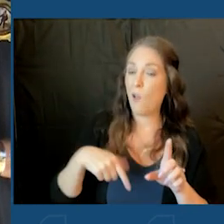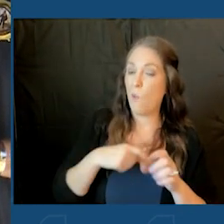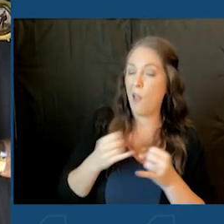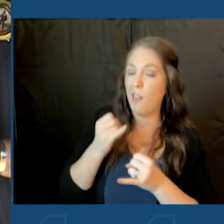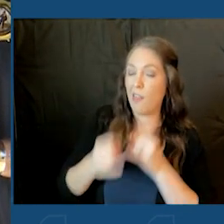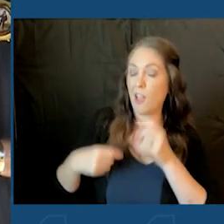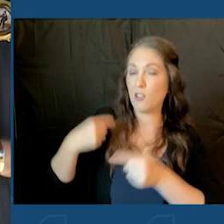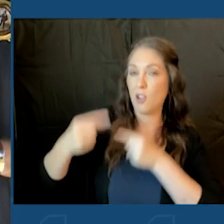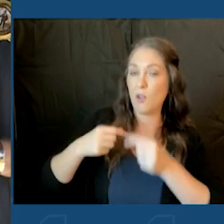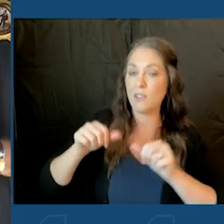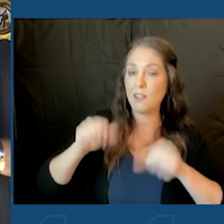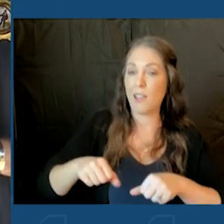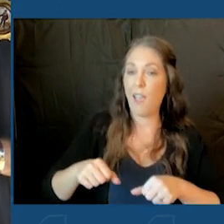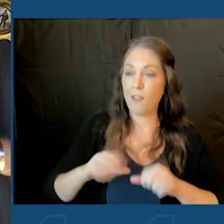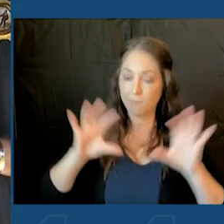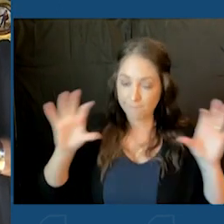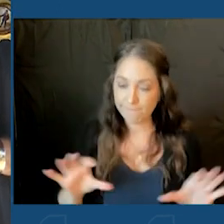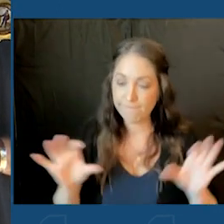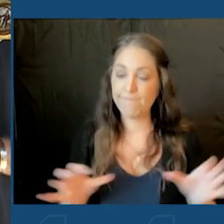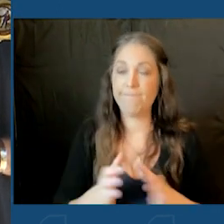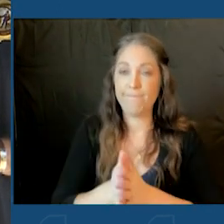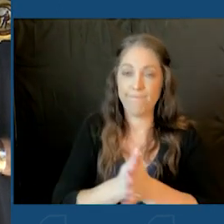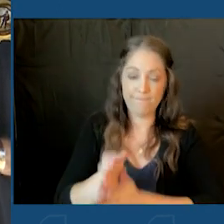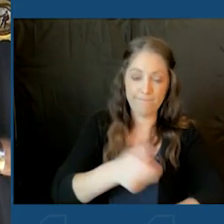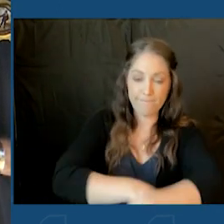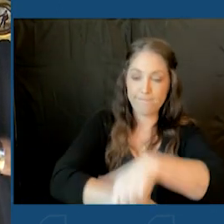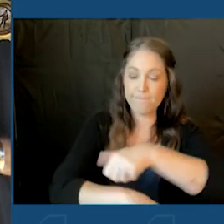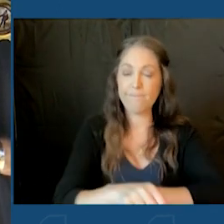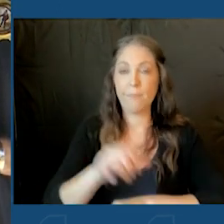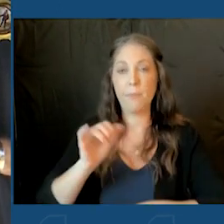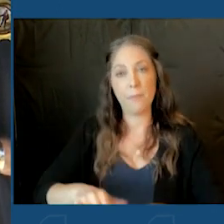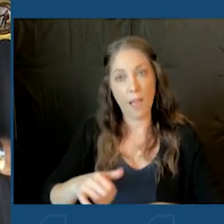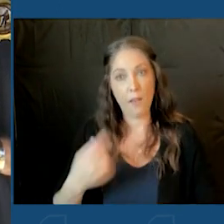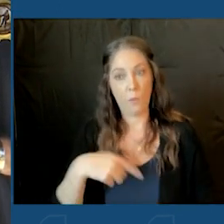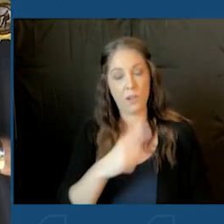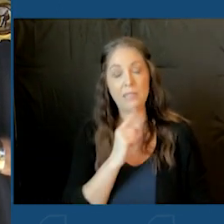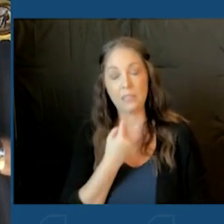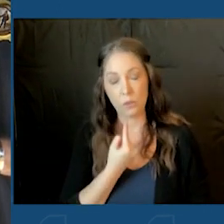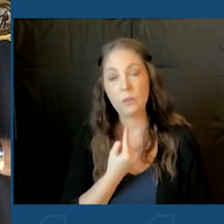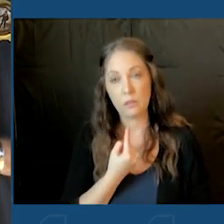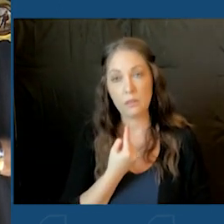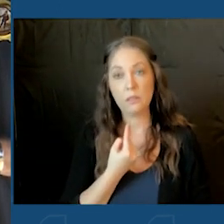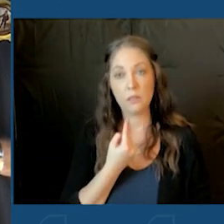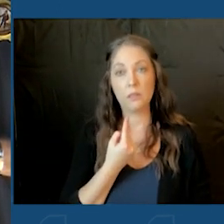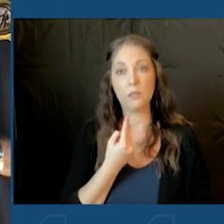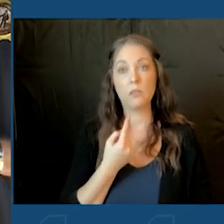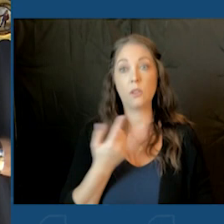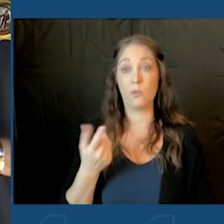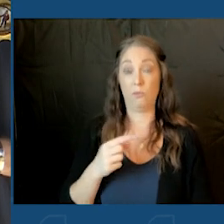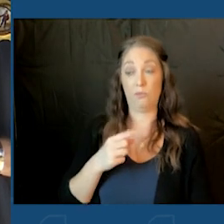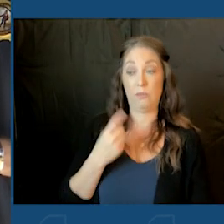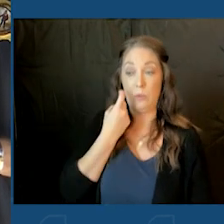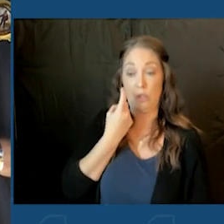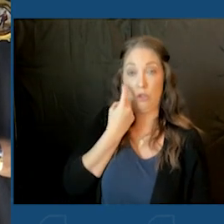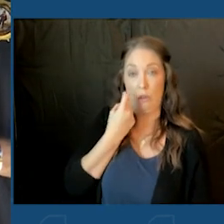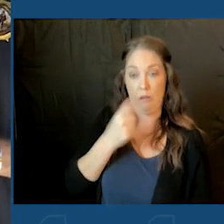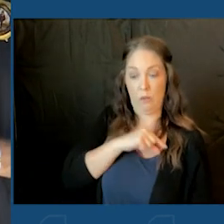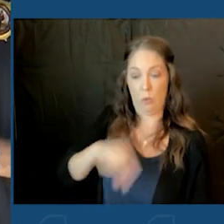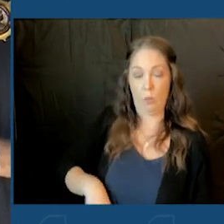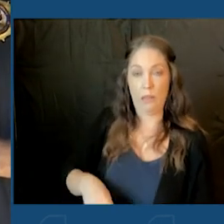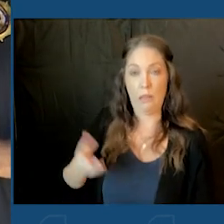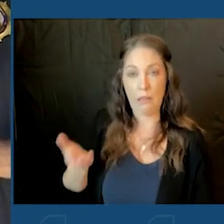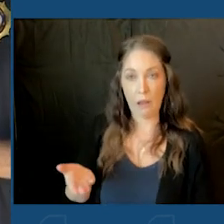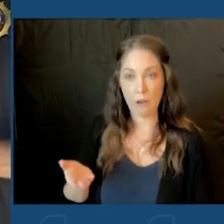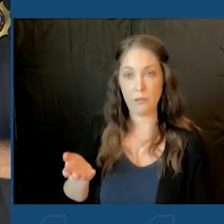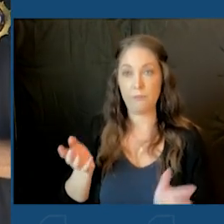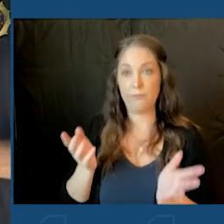do anything. And that's how serious we're taking this in the state of New York. So again, coming up from Queens, talking to victims of a